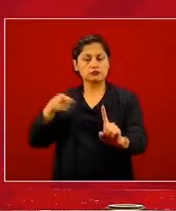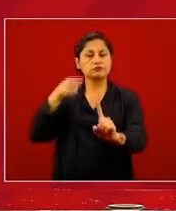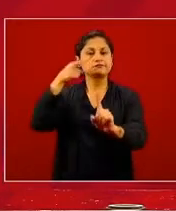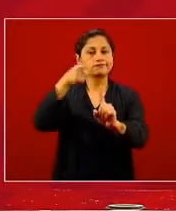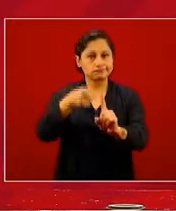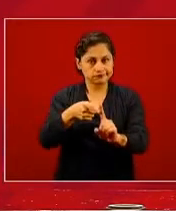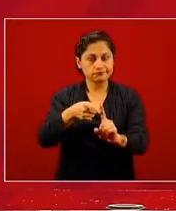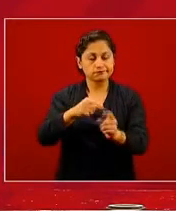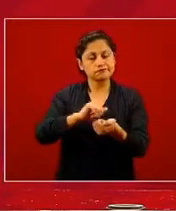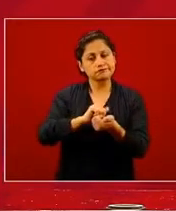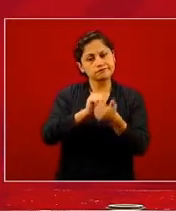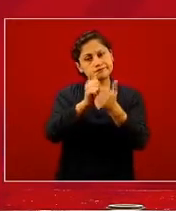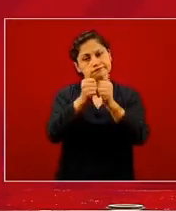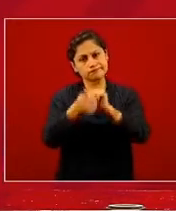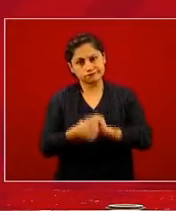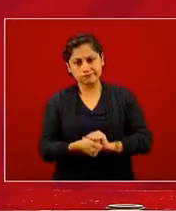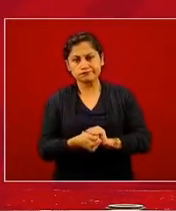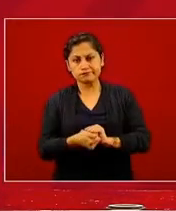that.